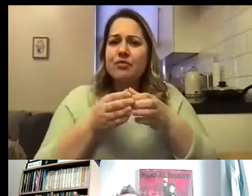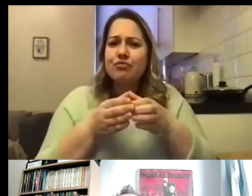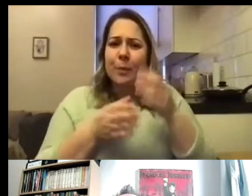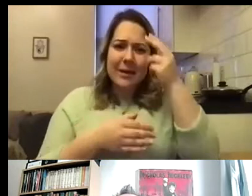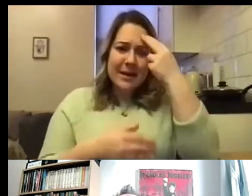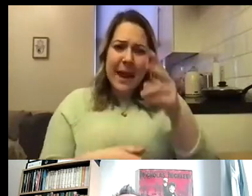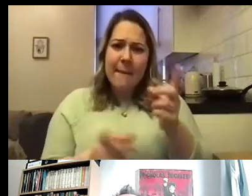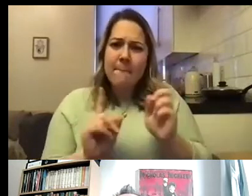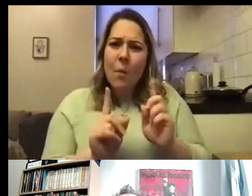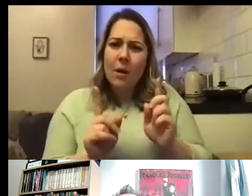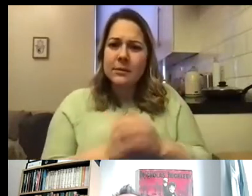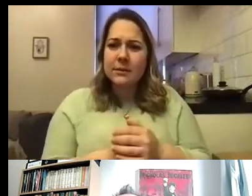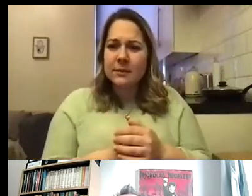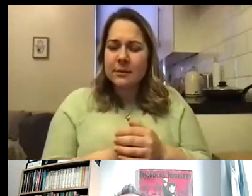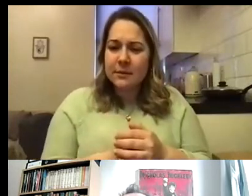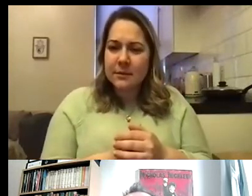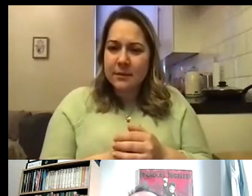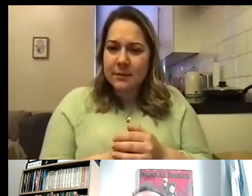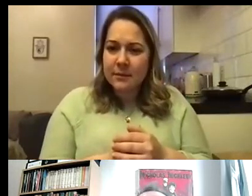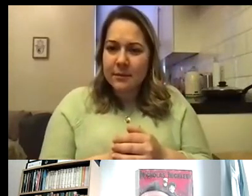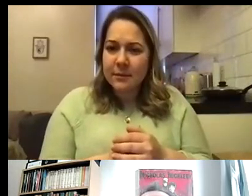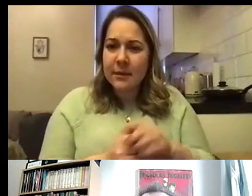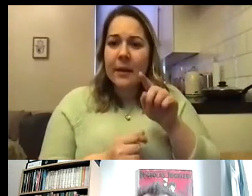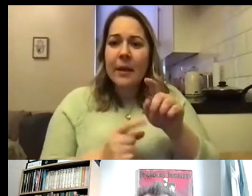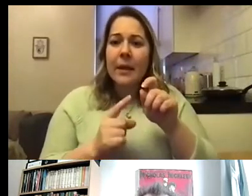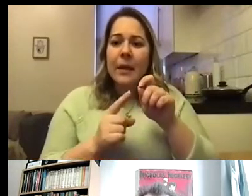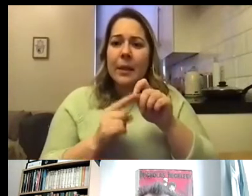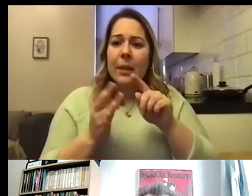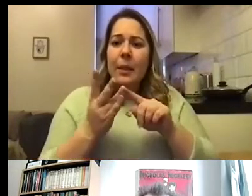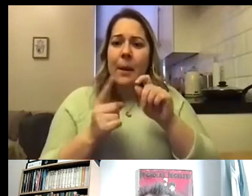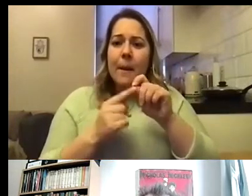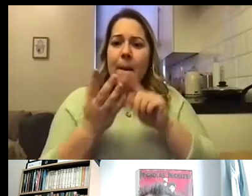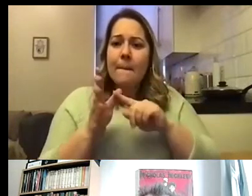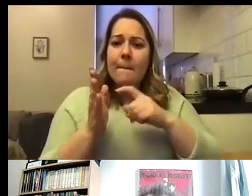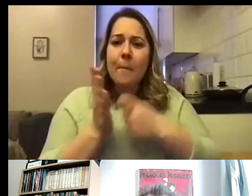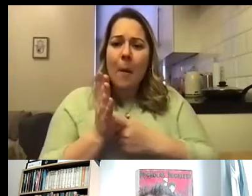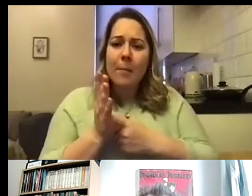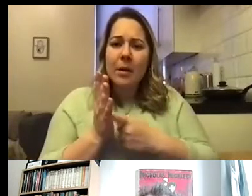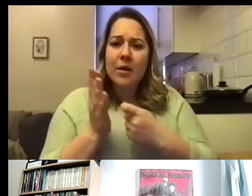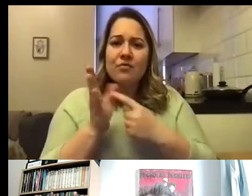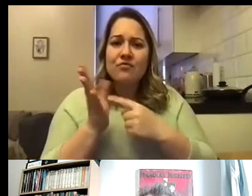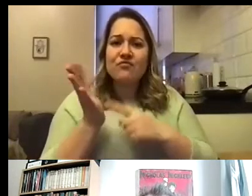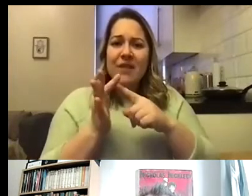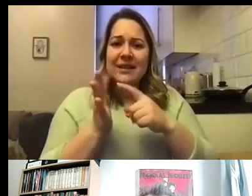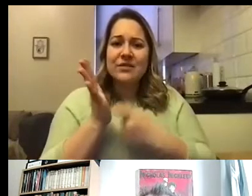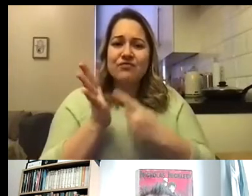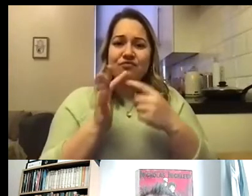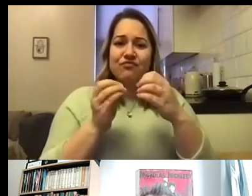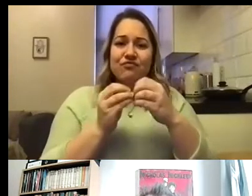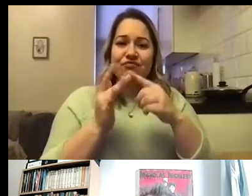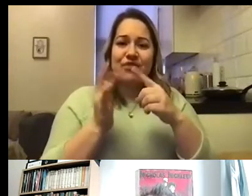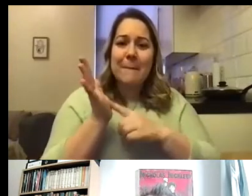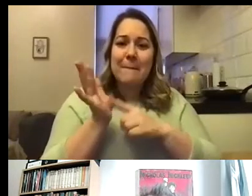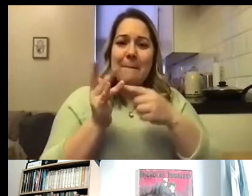Facebook group, Kim? It's called The Poplar Rights Rebellion, The Others. Right, I'll check it